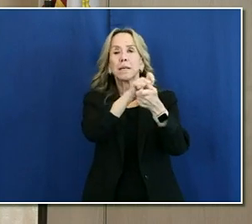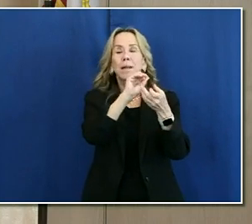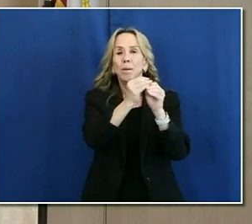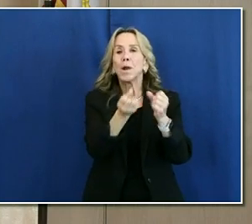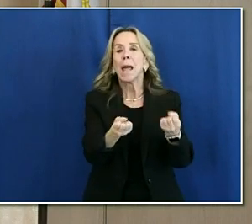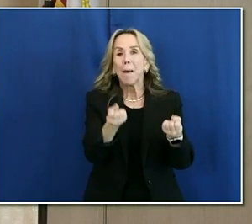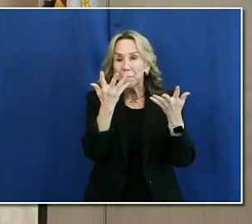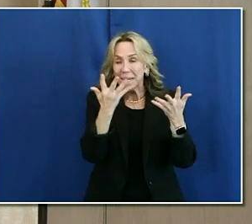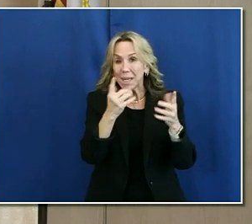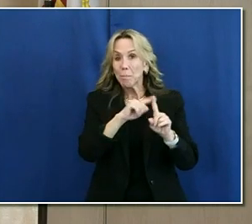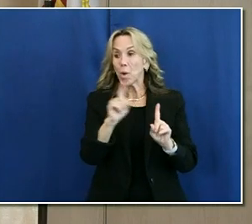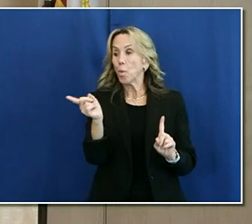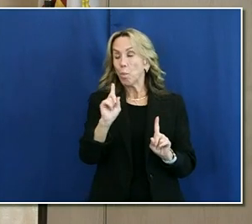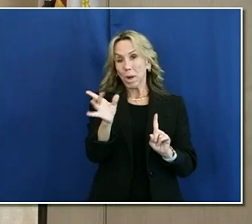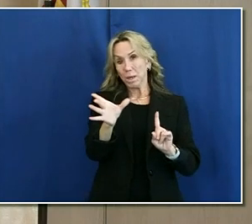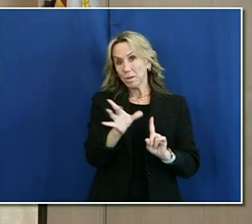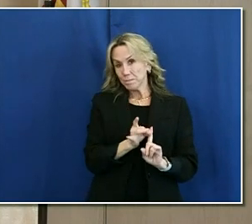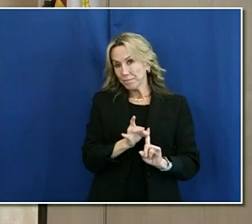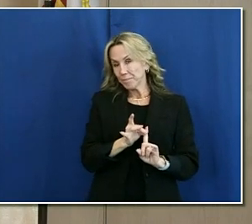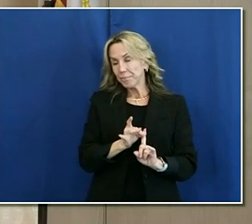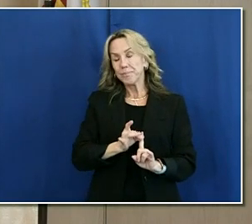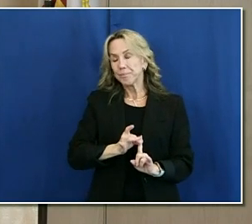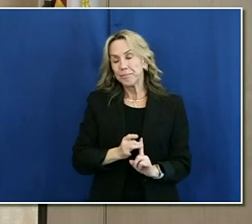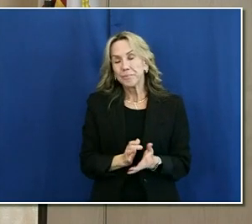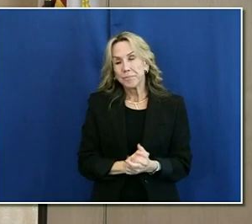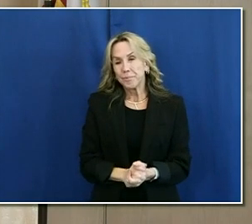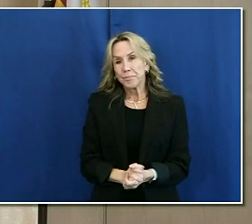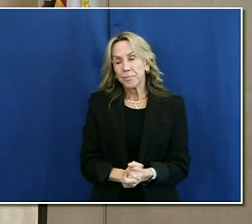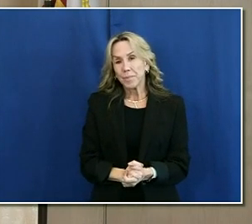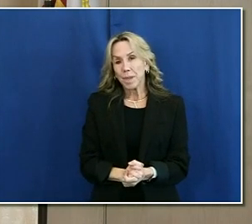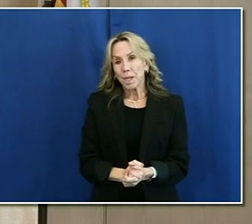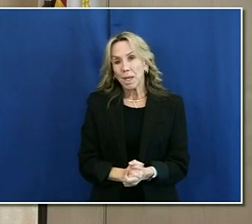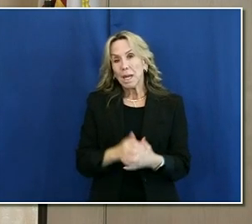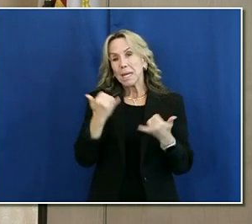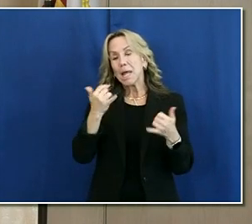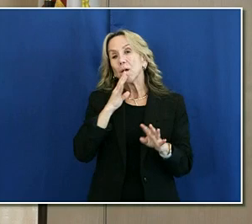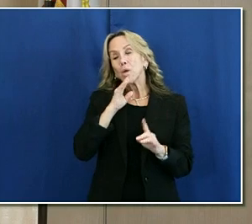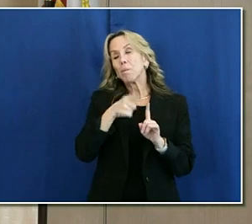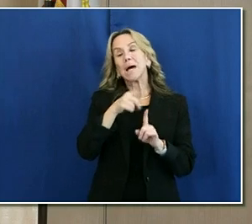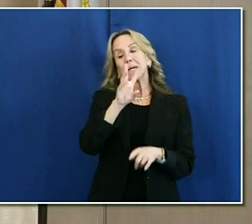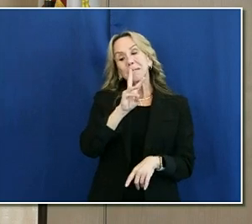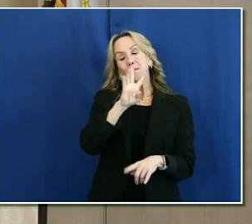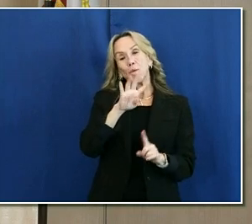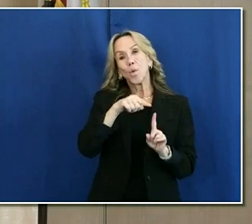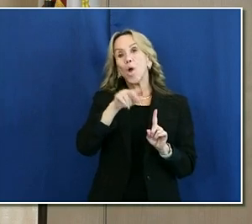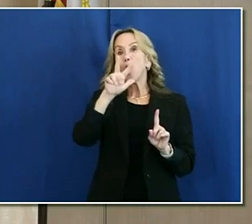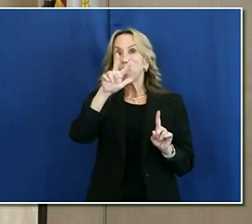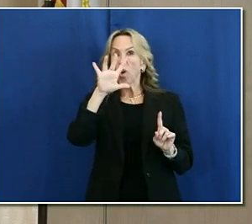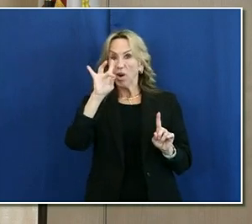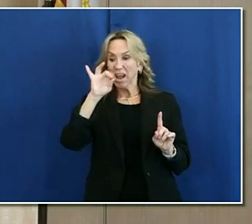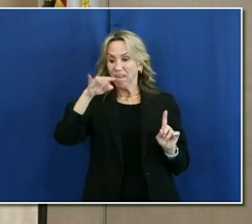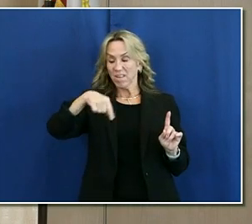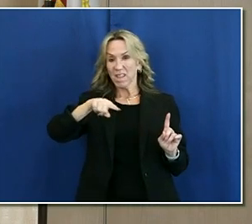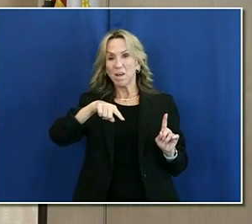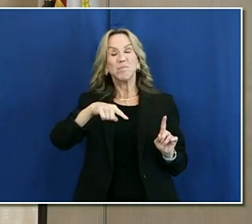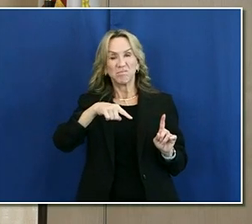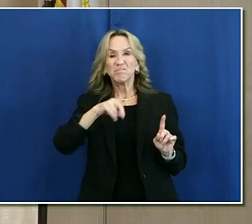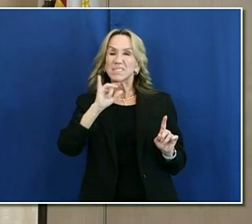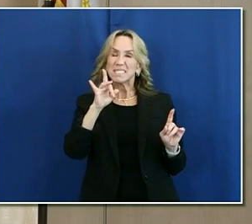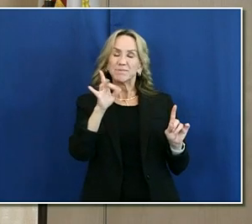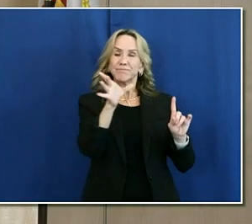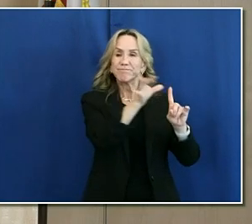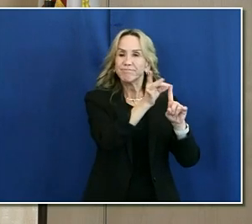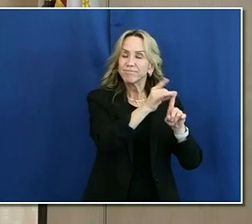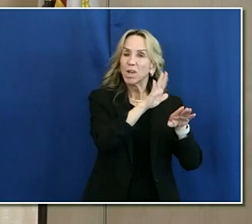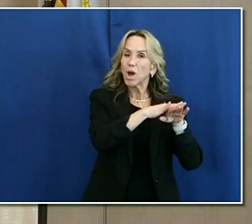say, just in terms of the 64, of that, 38 have had contact on campus. The large majority of that have